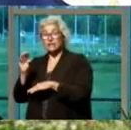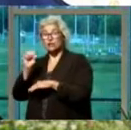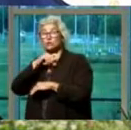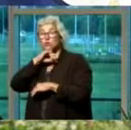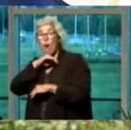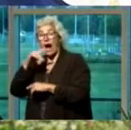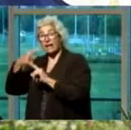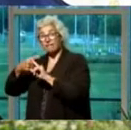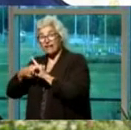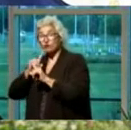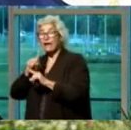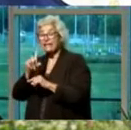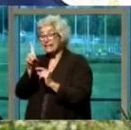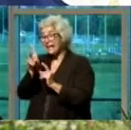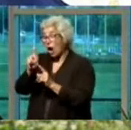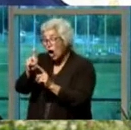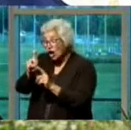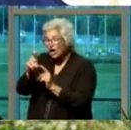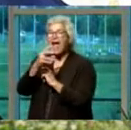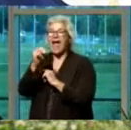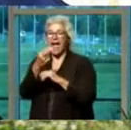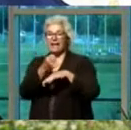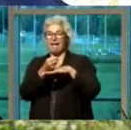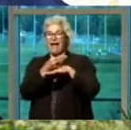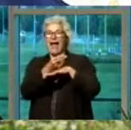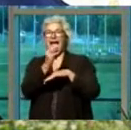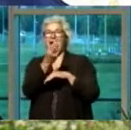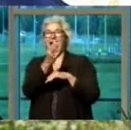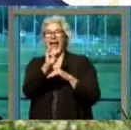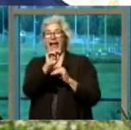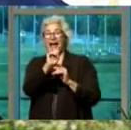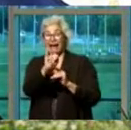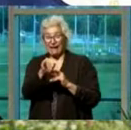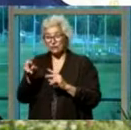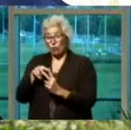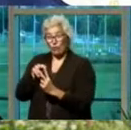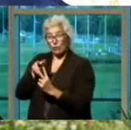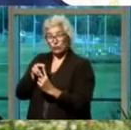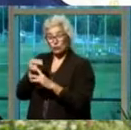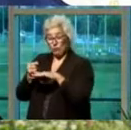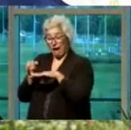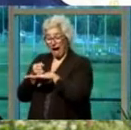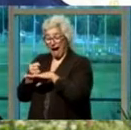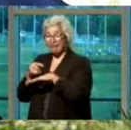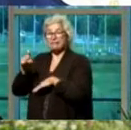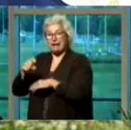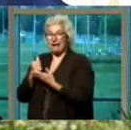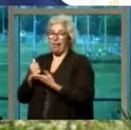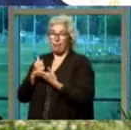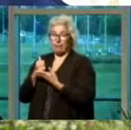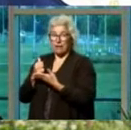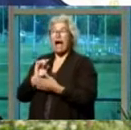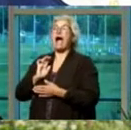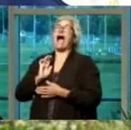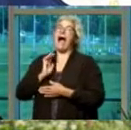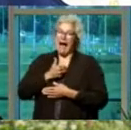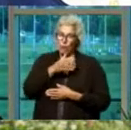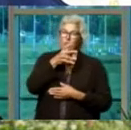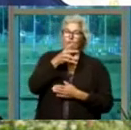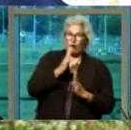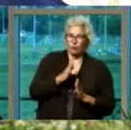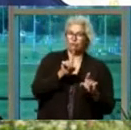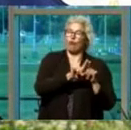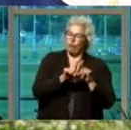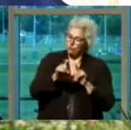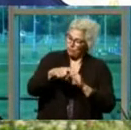Republic and in Haiti. So the Dominican and Haitian farmers need our help, which means that our farmers need our